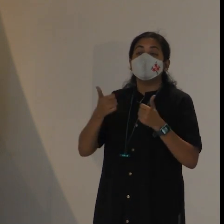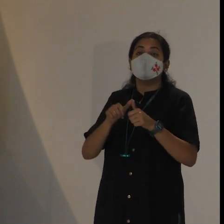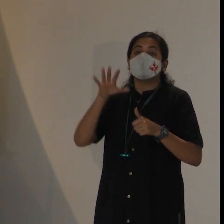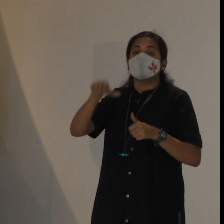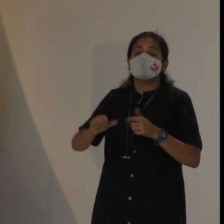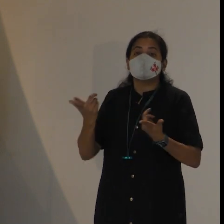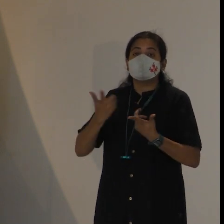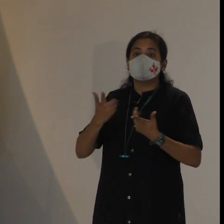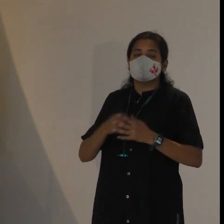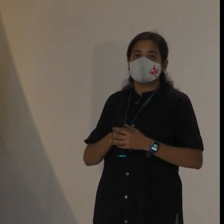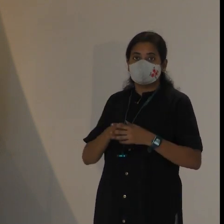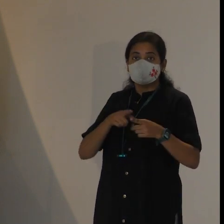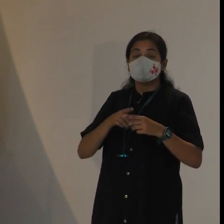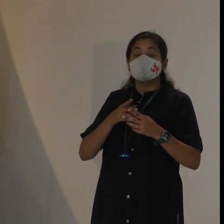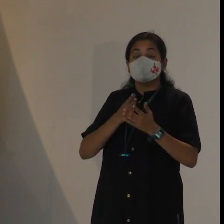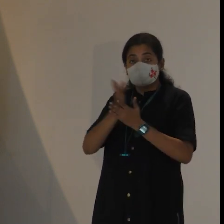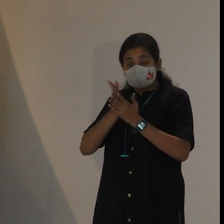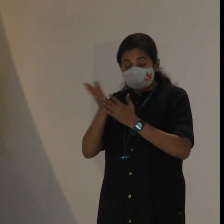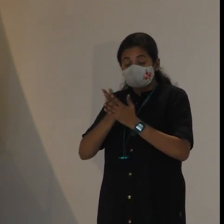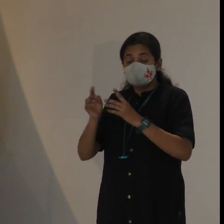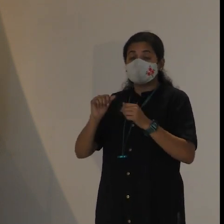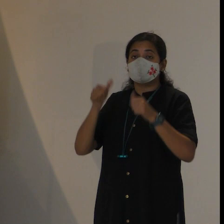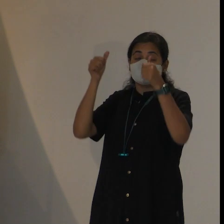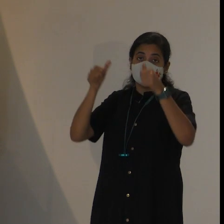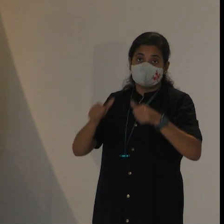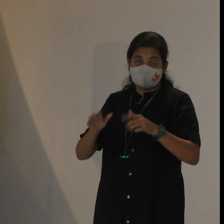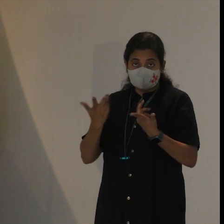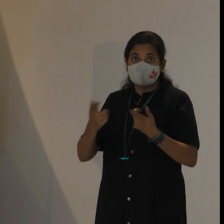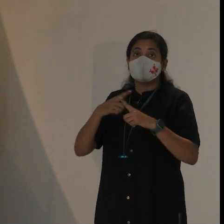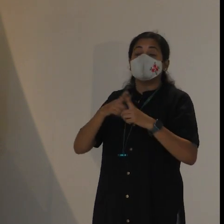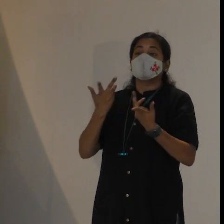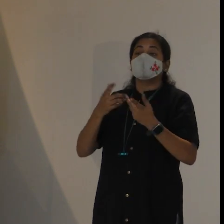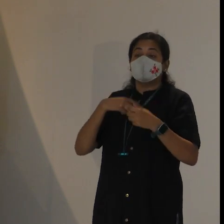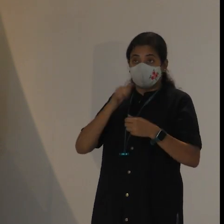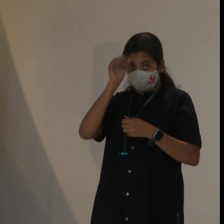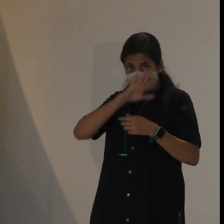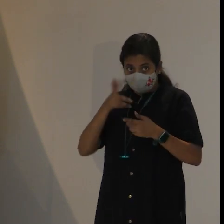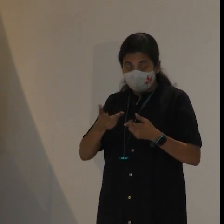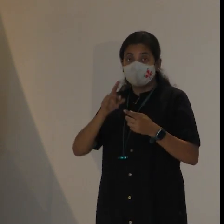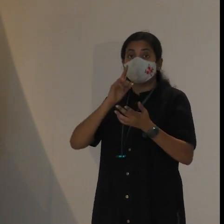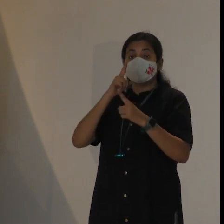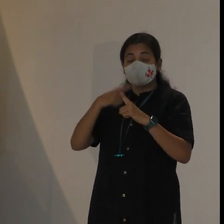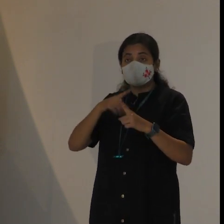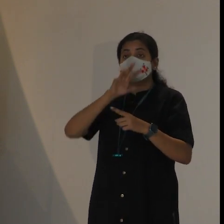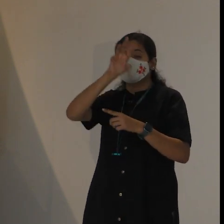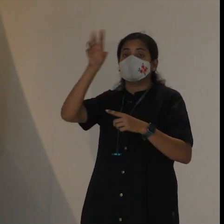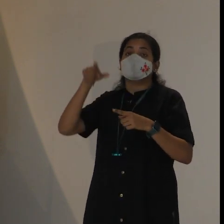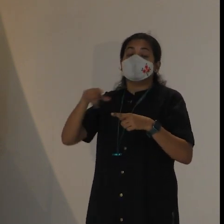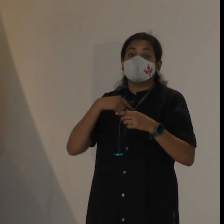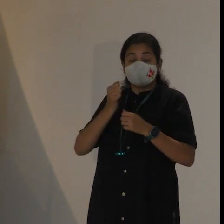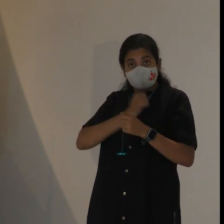that culminates in multiple results of energizing the heritage consciousness within our own country about our own history and